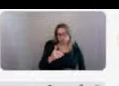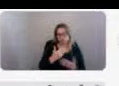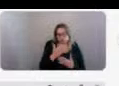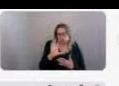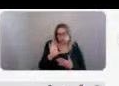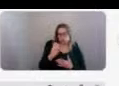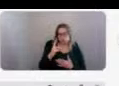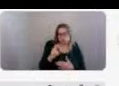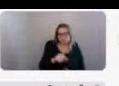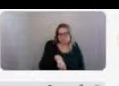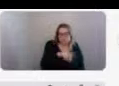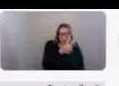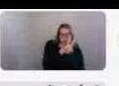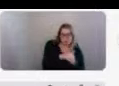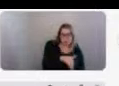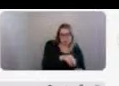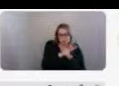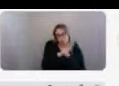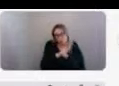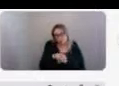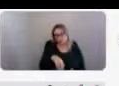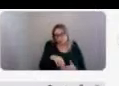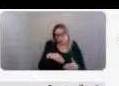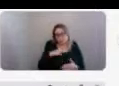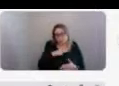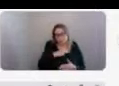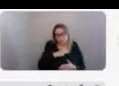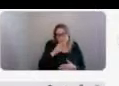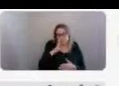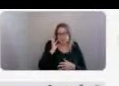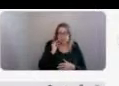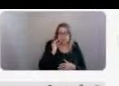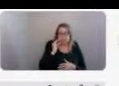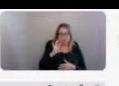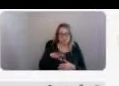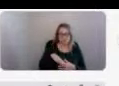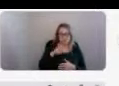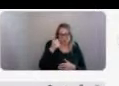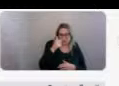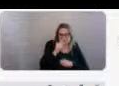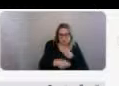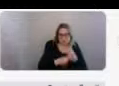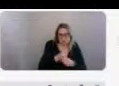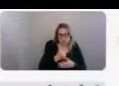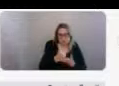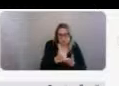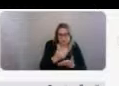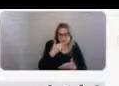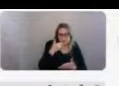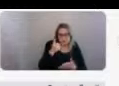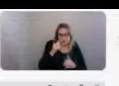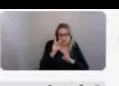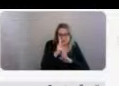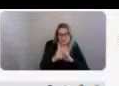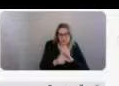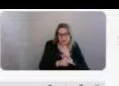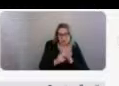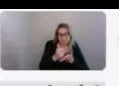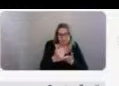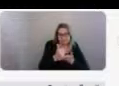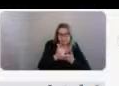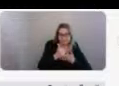thousand members at present my goal and experience for the past decade is of helping those who have the best policies and ability to help our